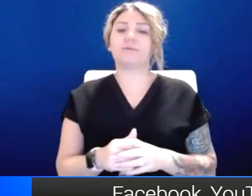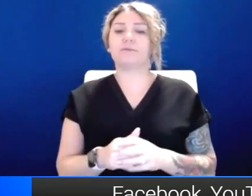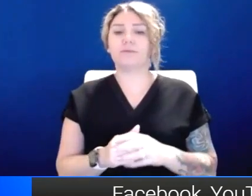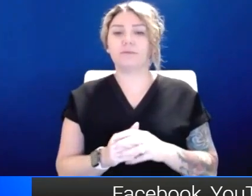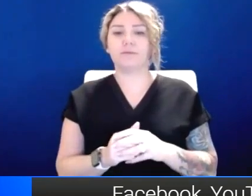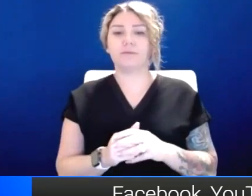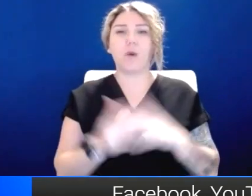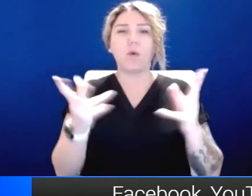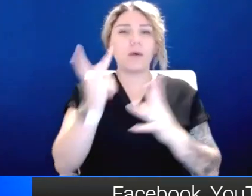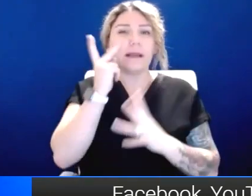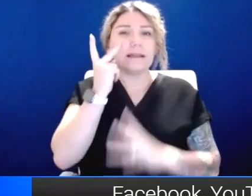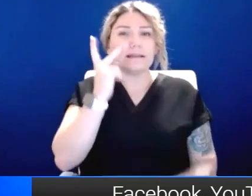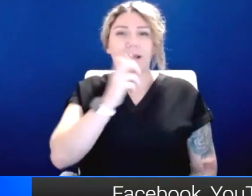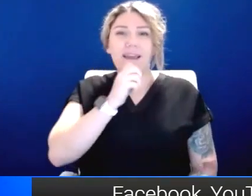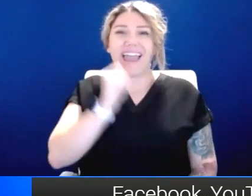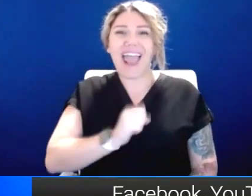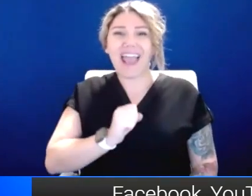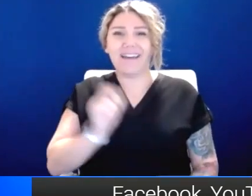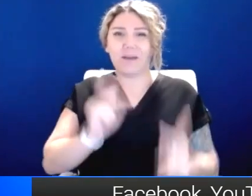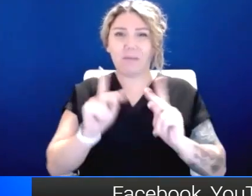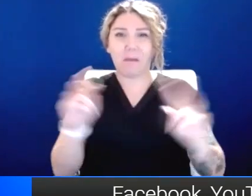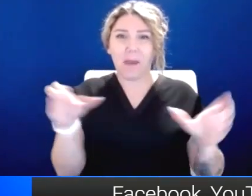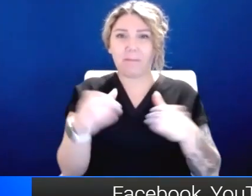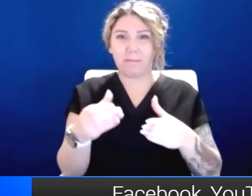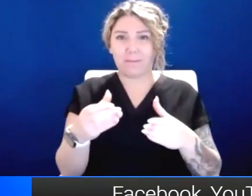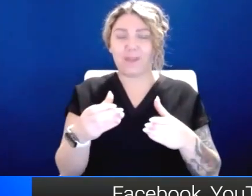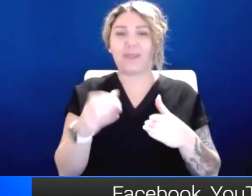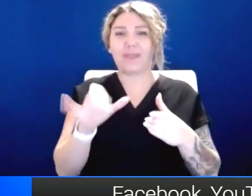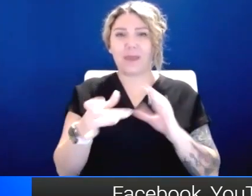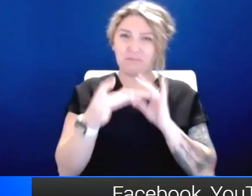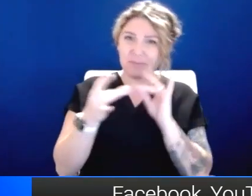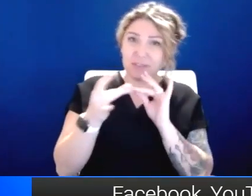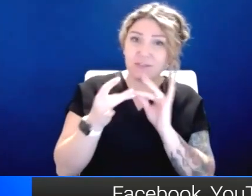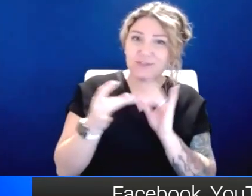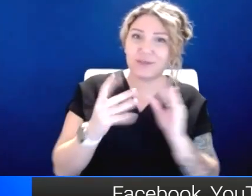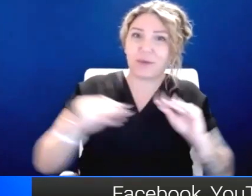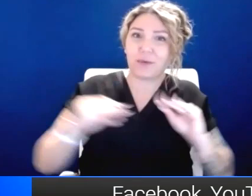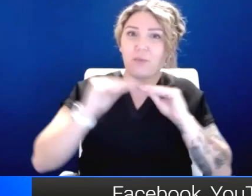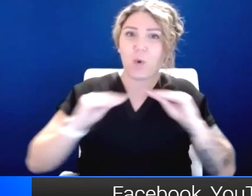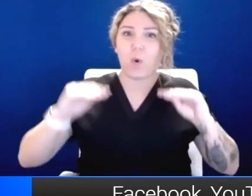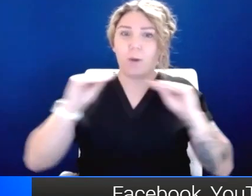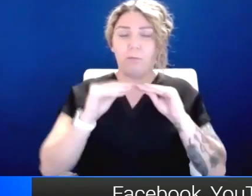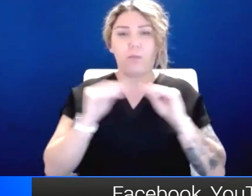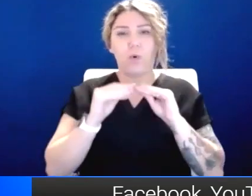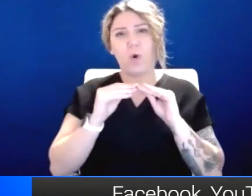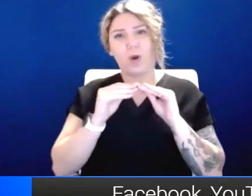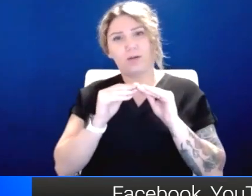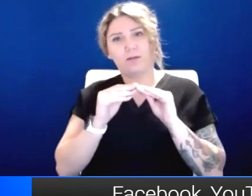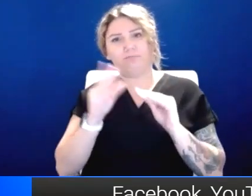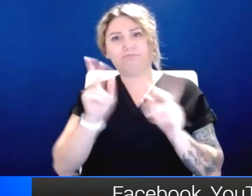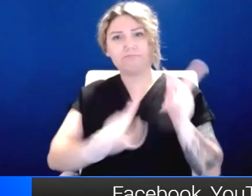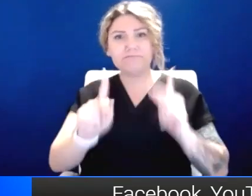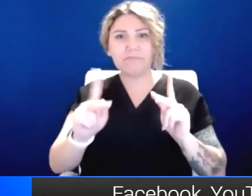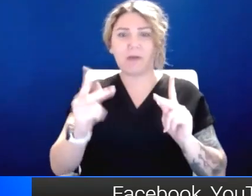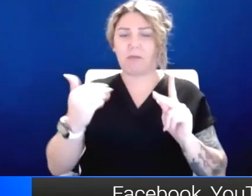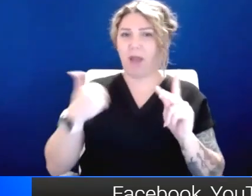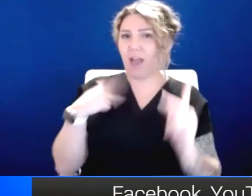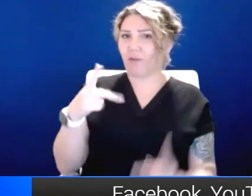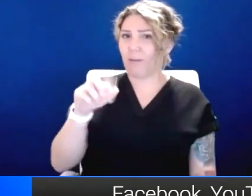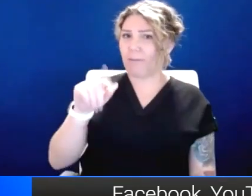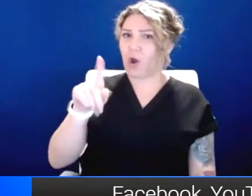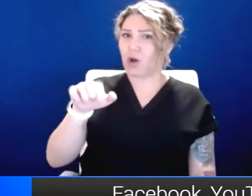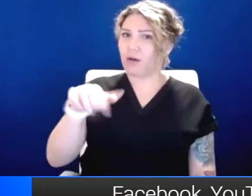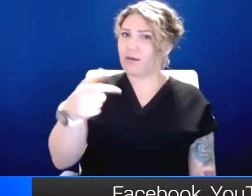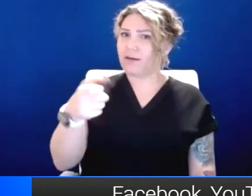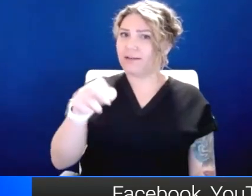aging population. Right. And that also brings up, we are going to see more and more Parkinson's patients over the time. It's a very expensive